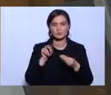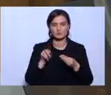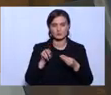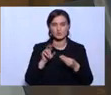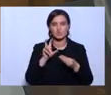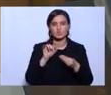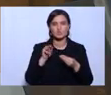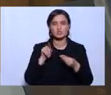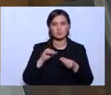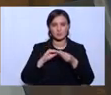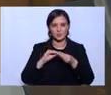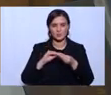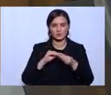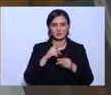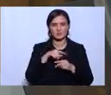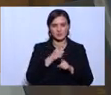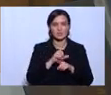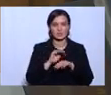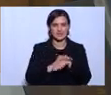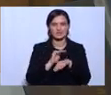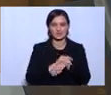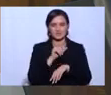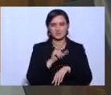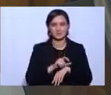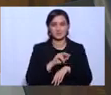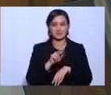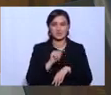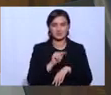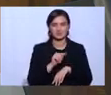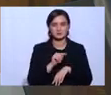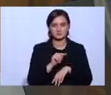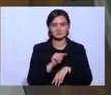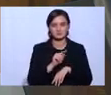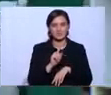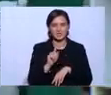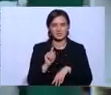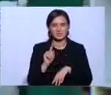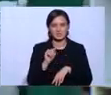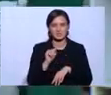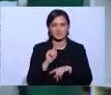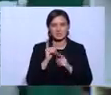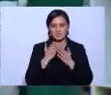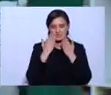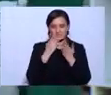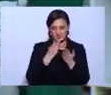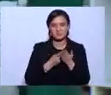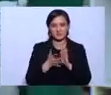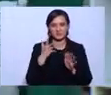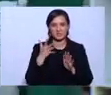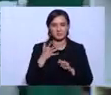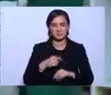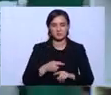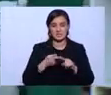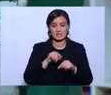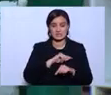very loyal, and that is something that readers can take from the book. And this character of Huck, what makes him also